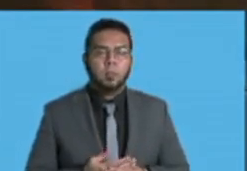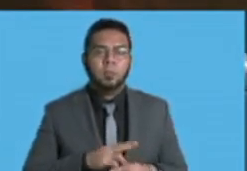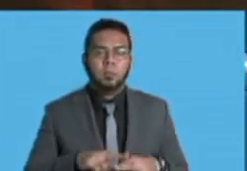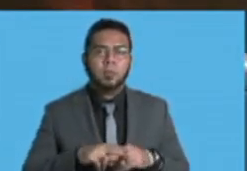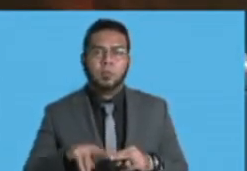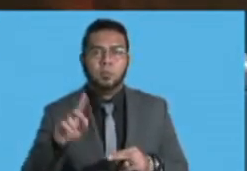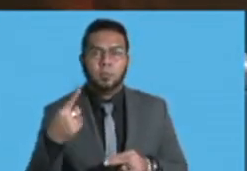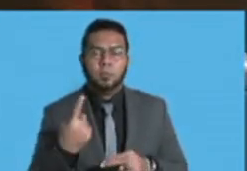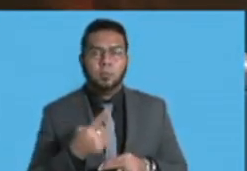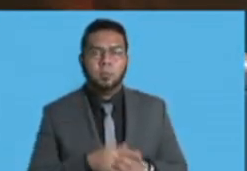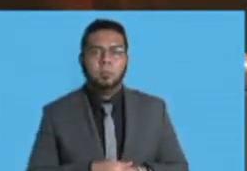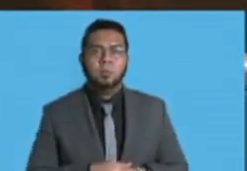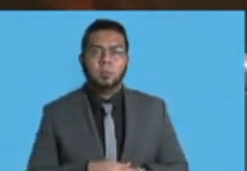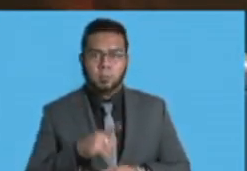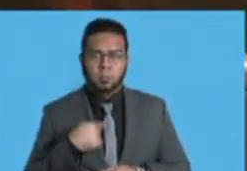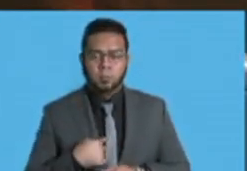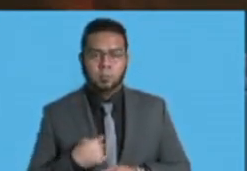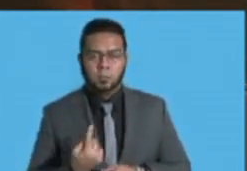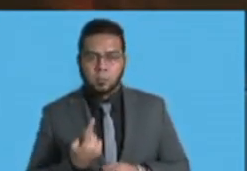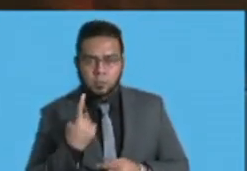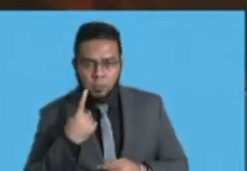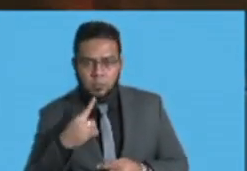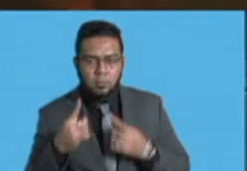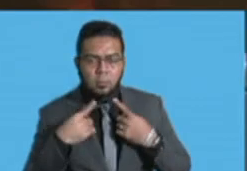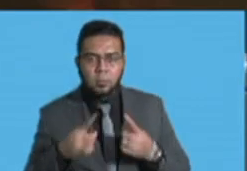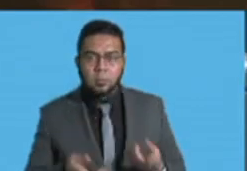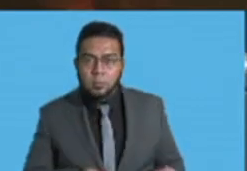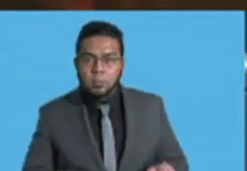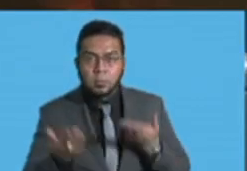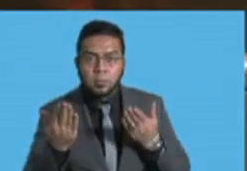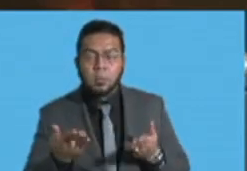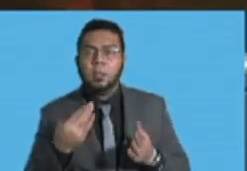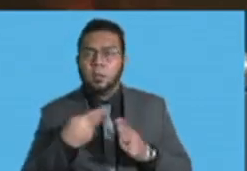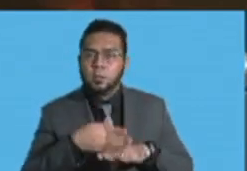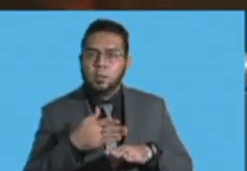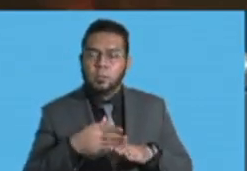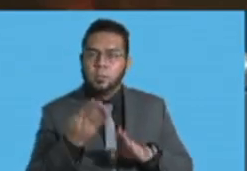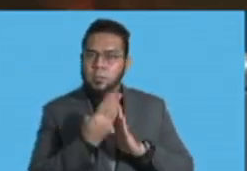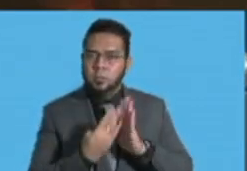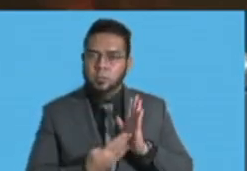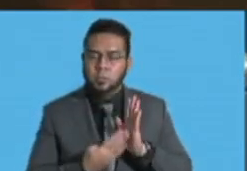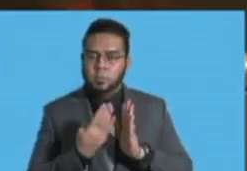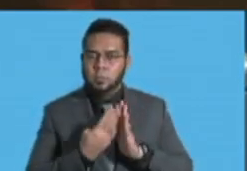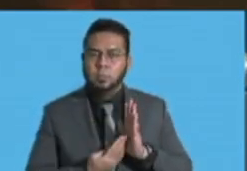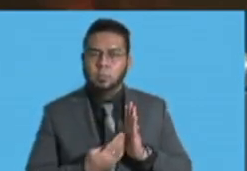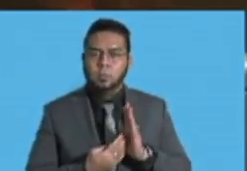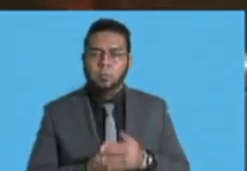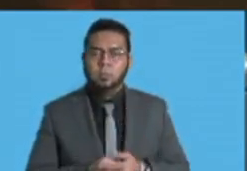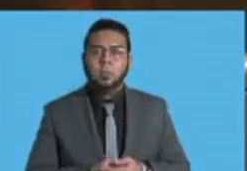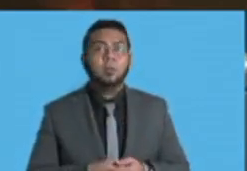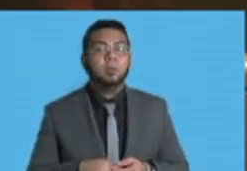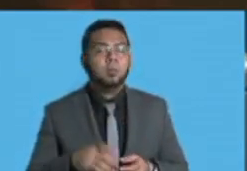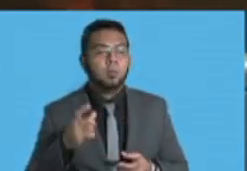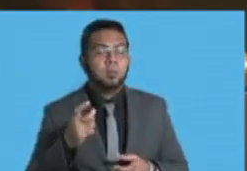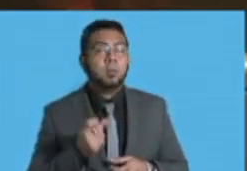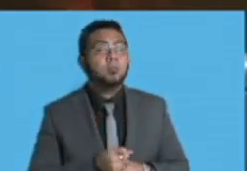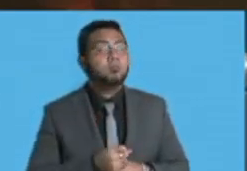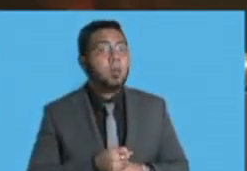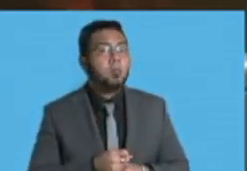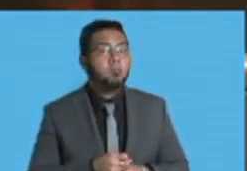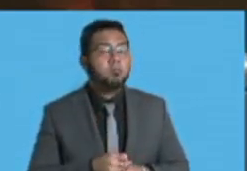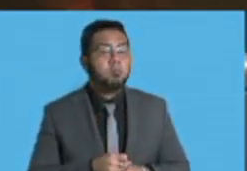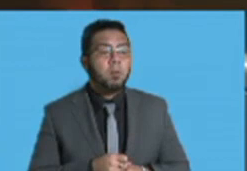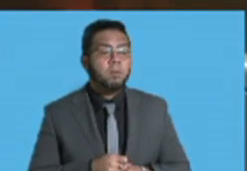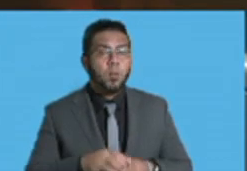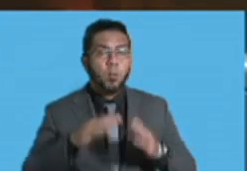with them. I commend the new budgetary allocation to cover the cost of initial development, cost and premiums for home and